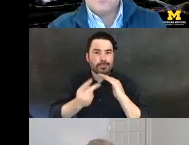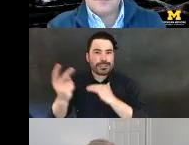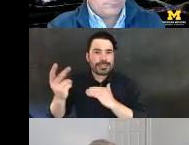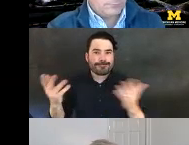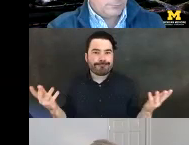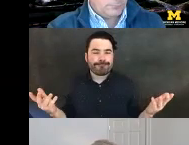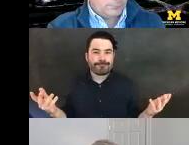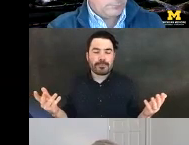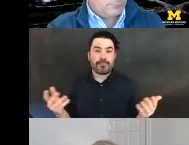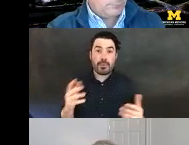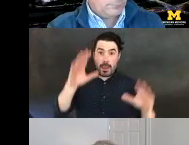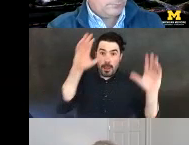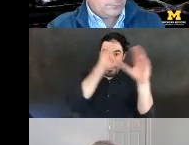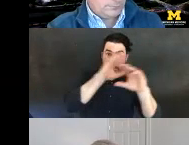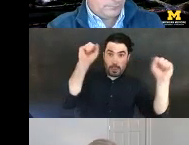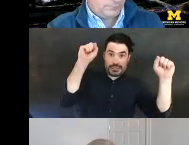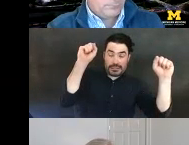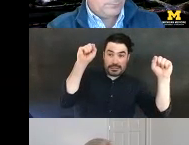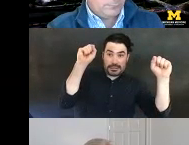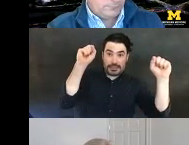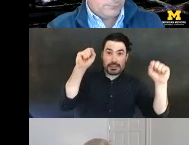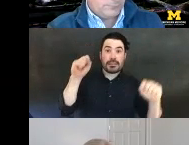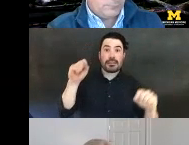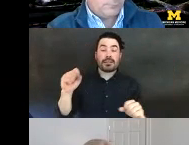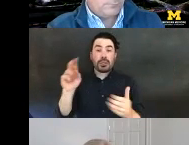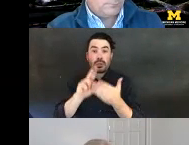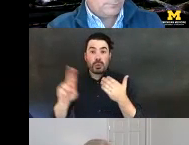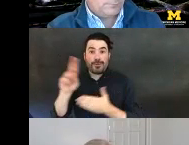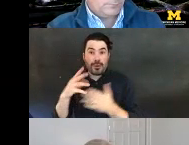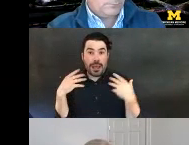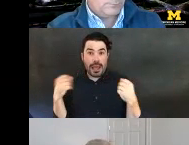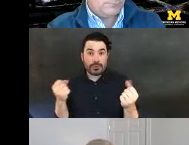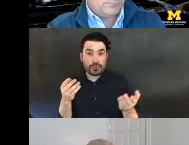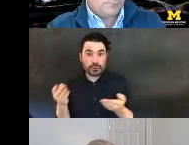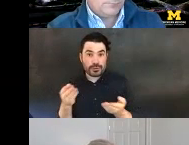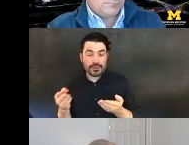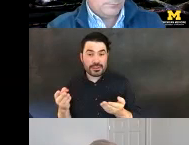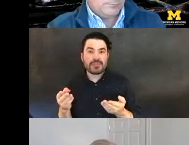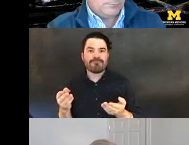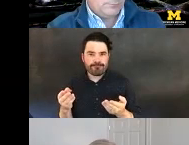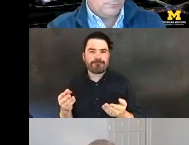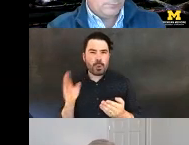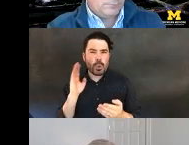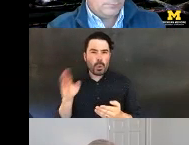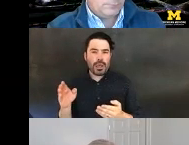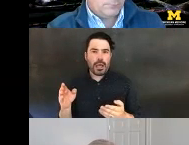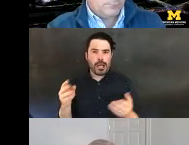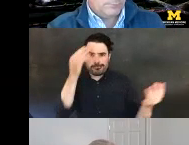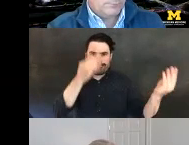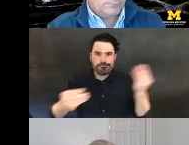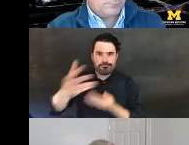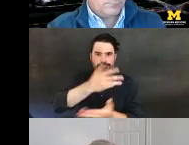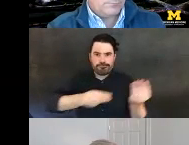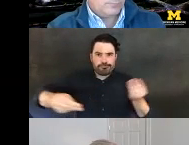also the University Health Service, there'll be lots of continuing communication as